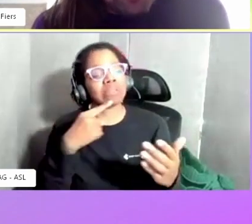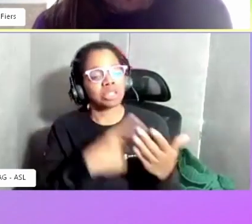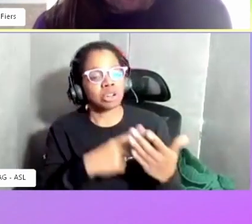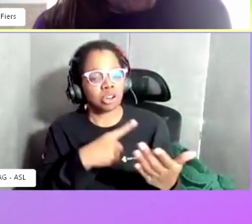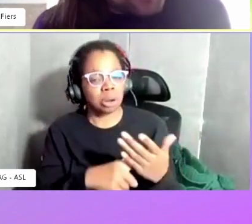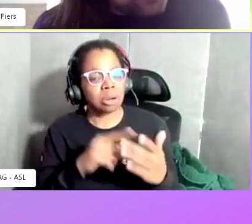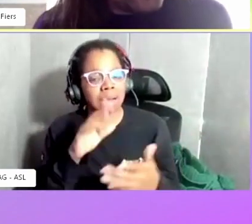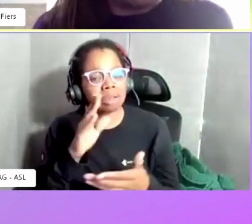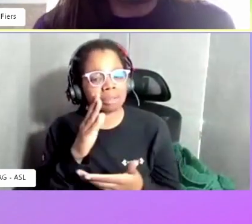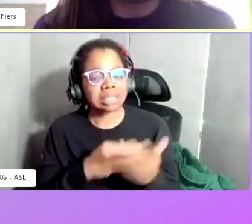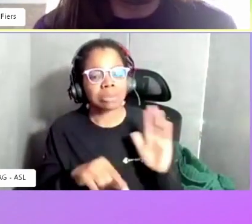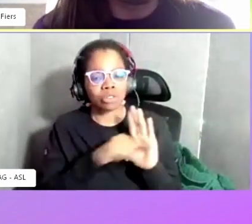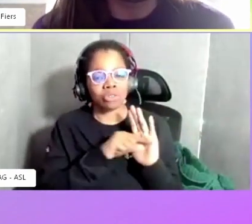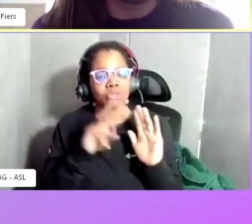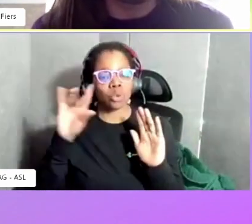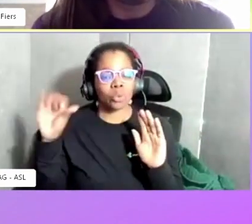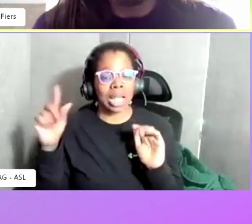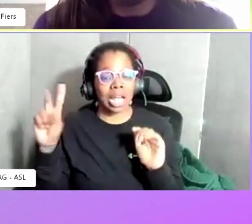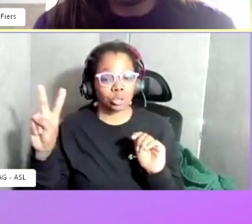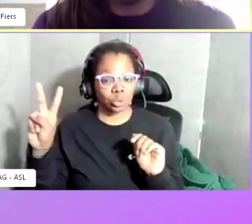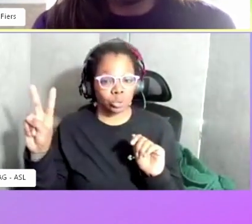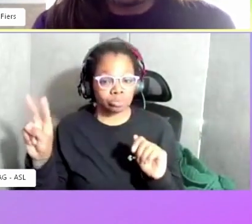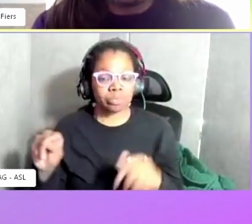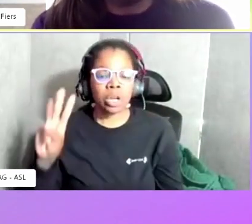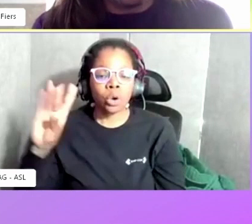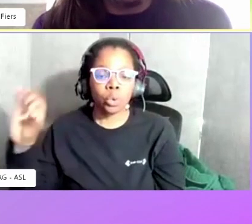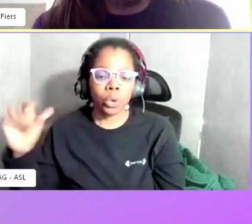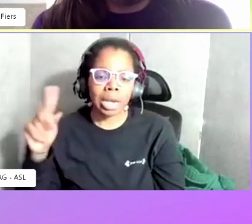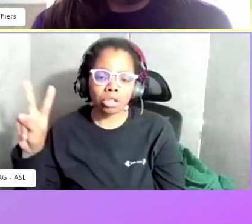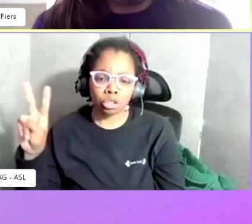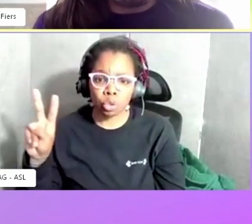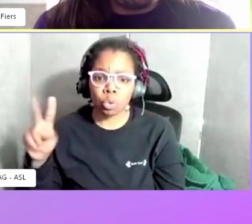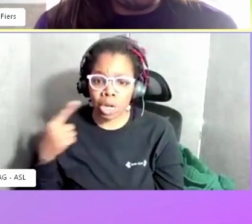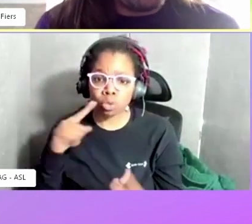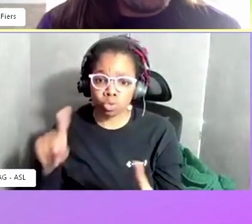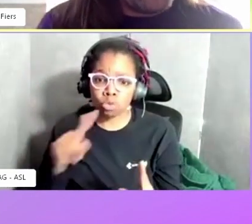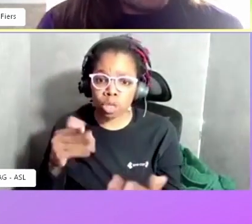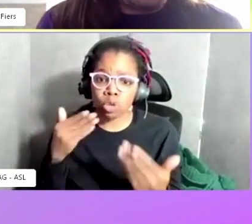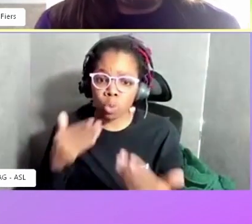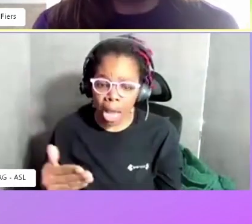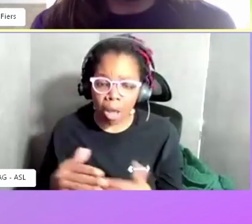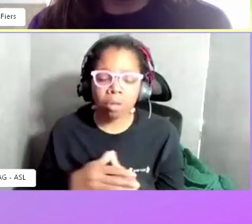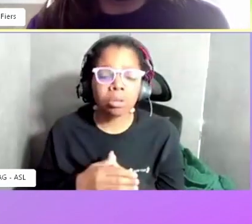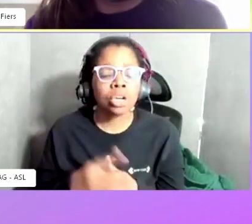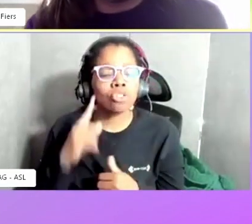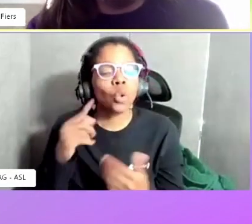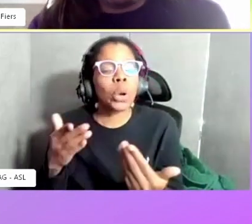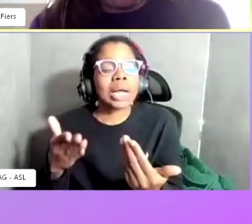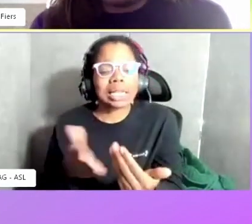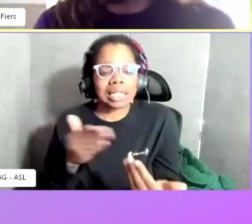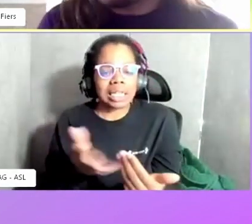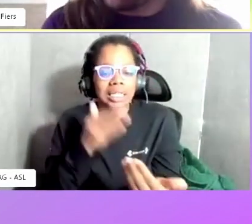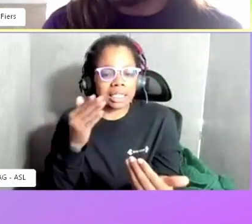some drawbacks of WCAG 2. WCAG 2 has worked really well for easy to define